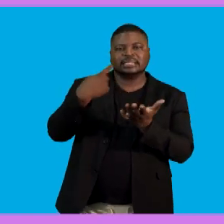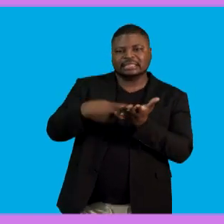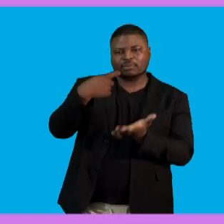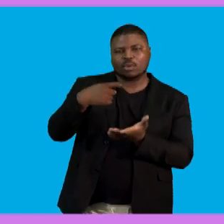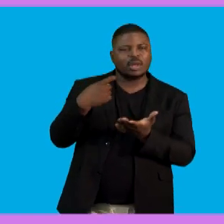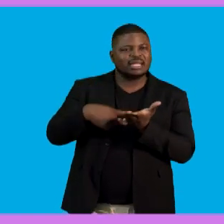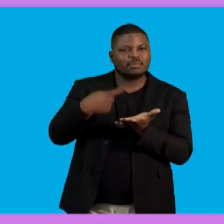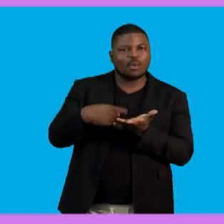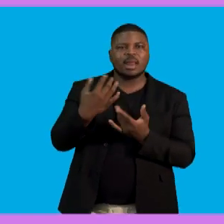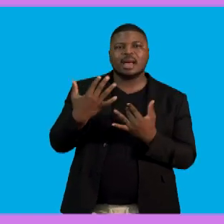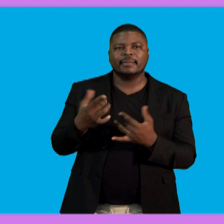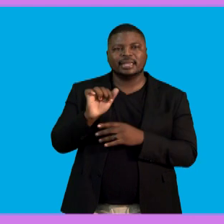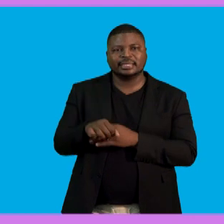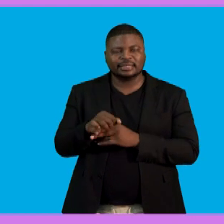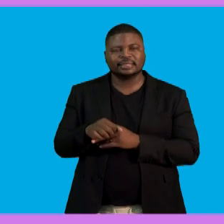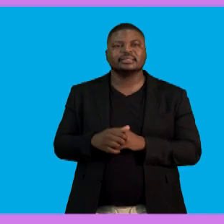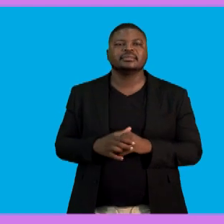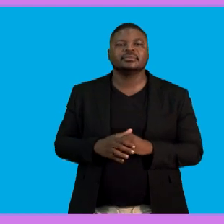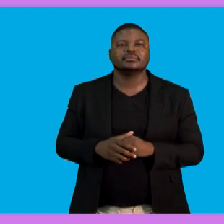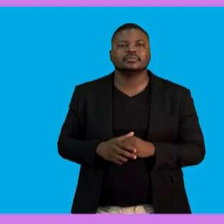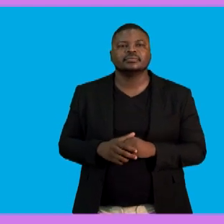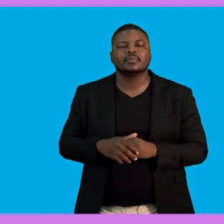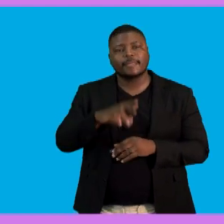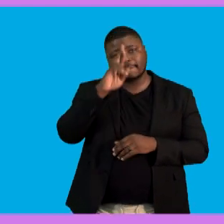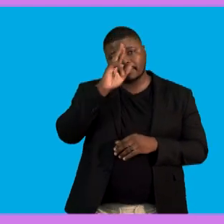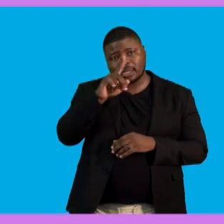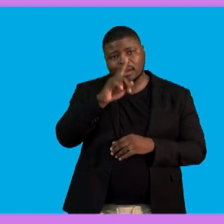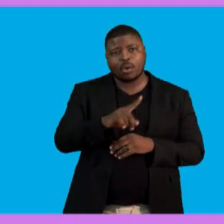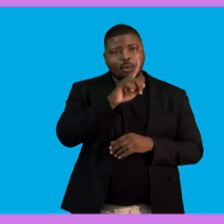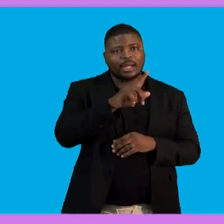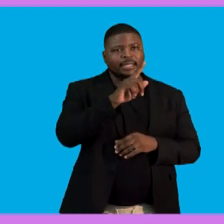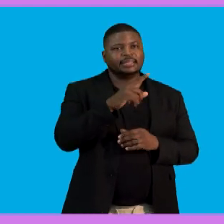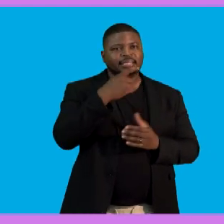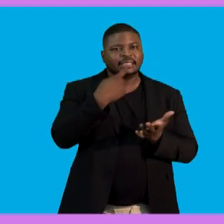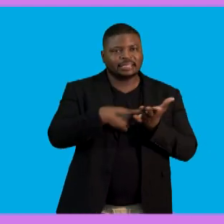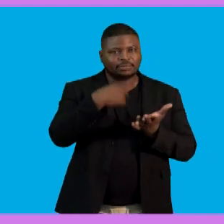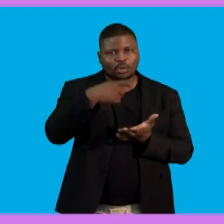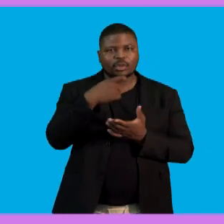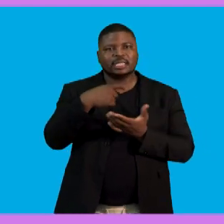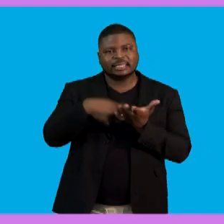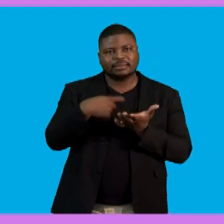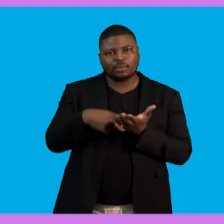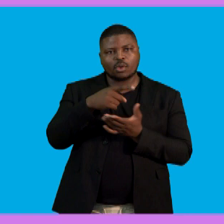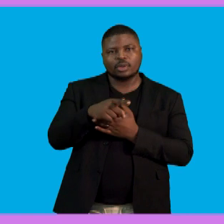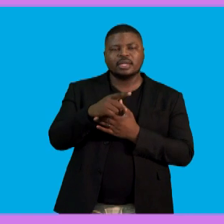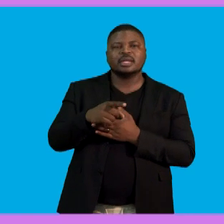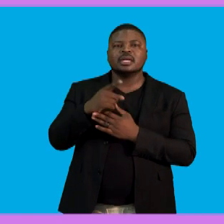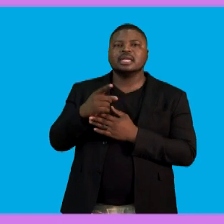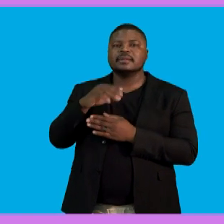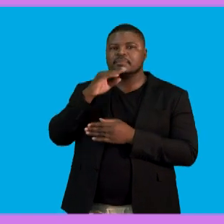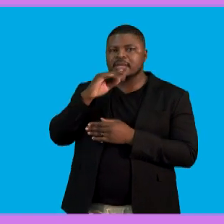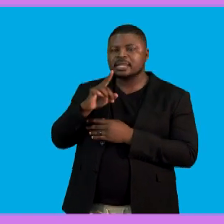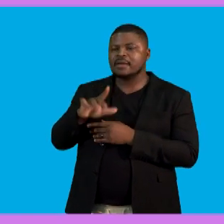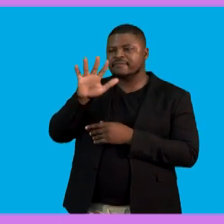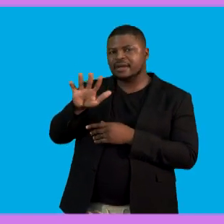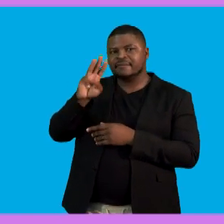1 teaspoon is equals to 5 milliliters. So if we have 3, now this is our